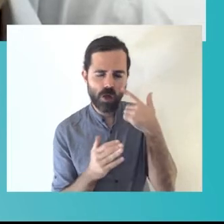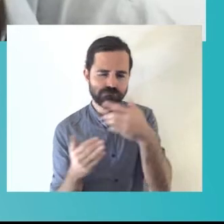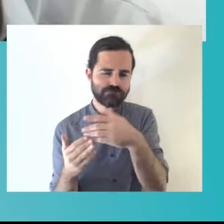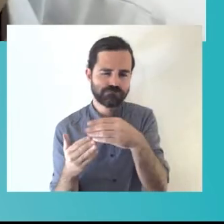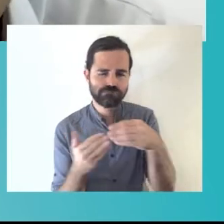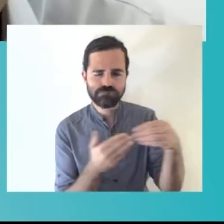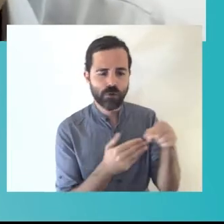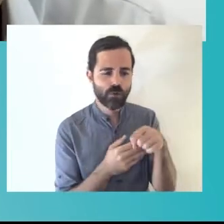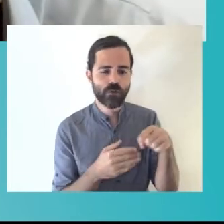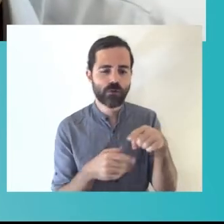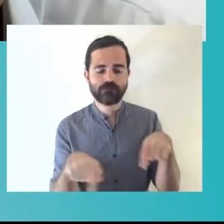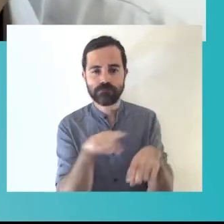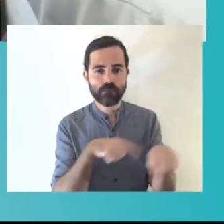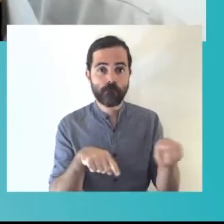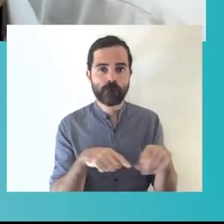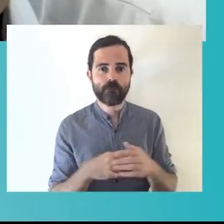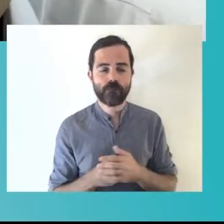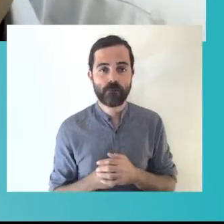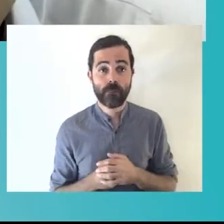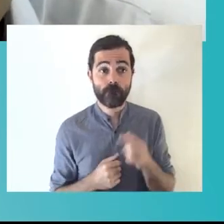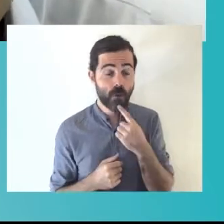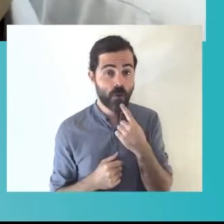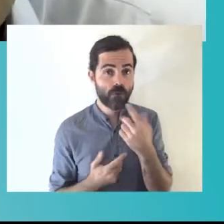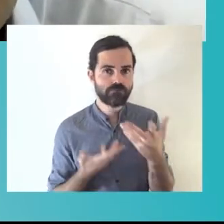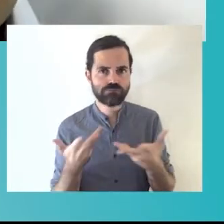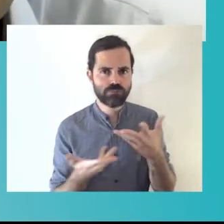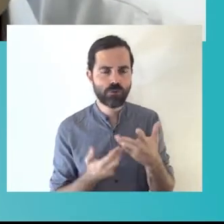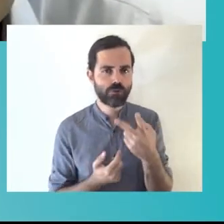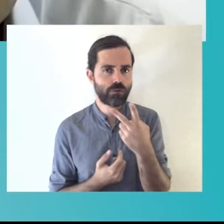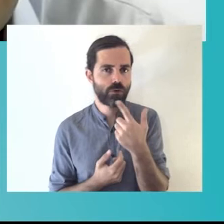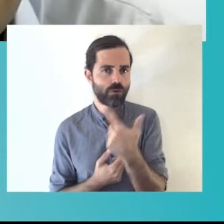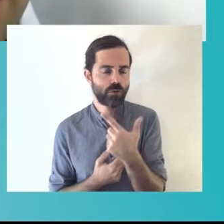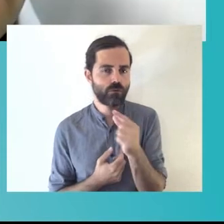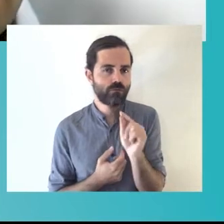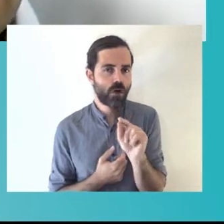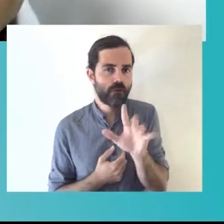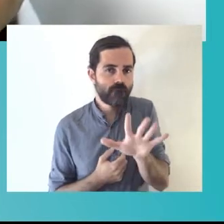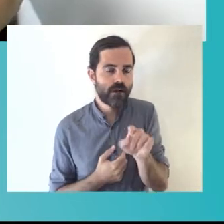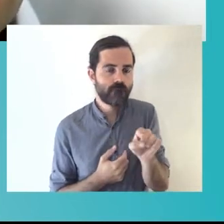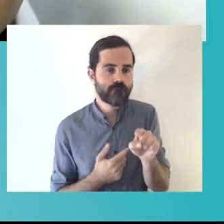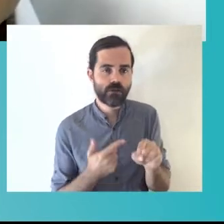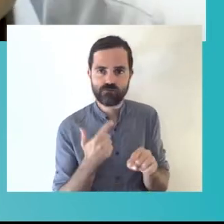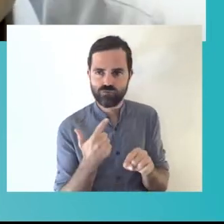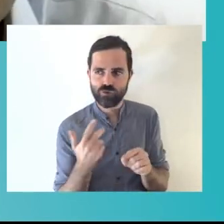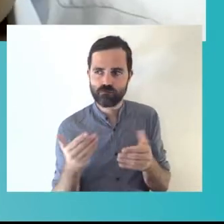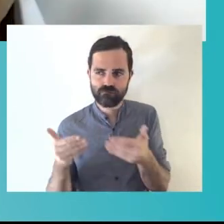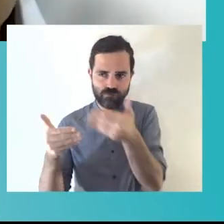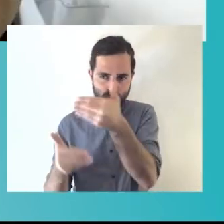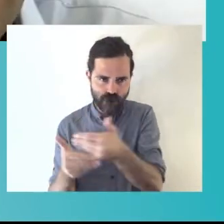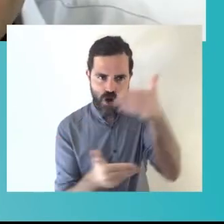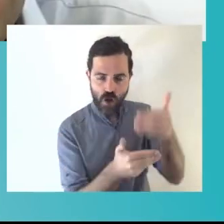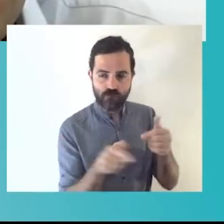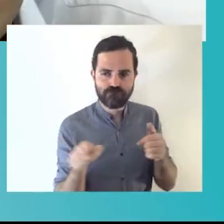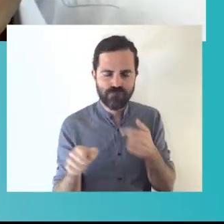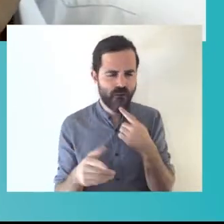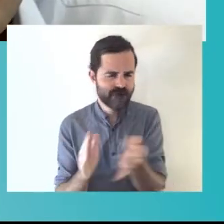3 years, we've used it a third of it for technology. So we're talking about a 2.5 million investment in technology in two fronts. Number